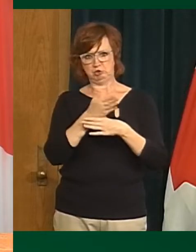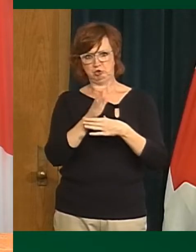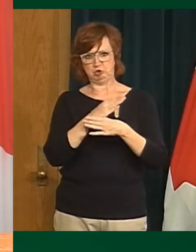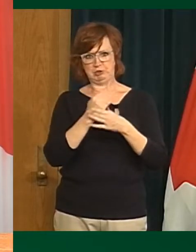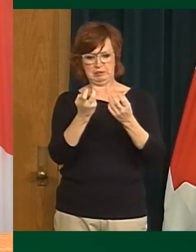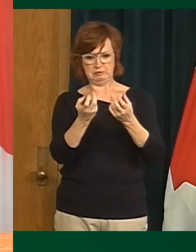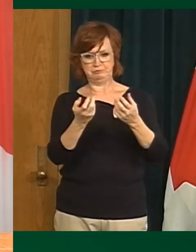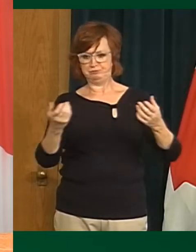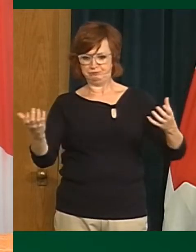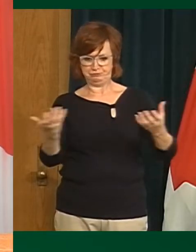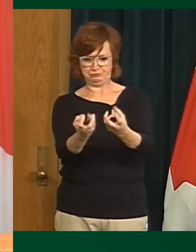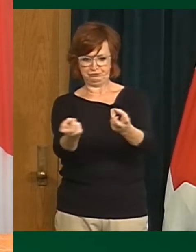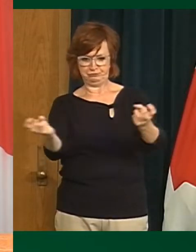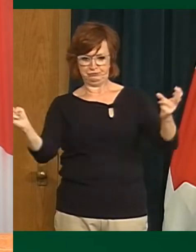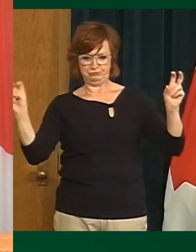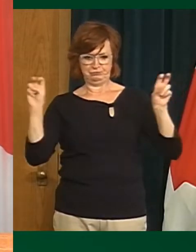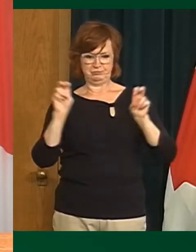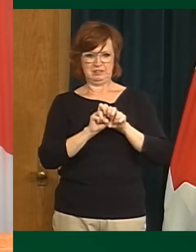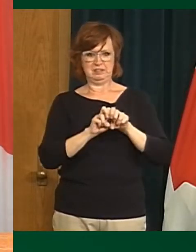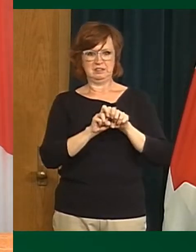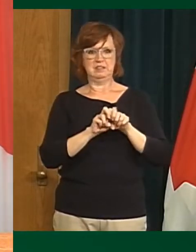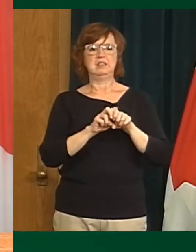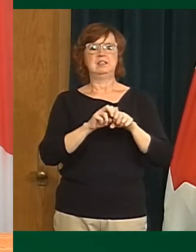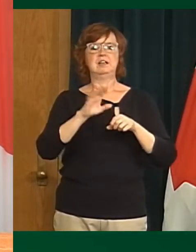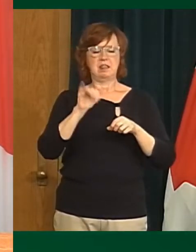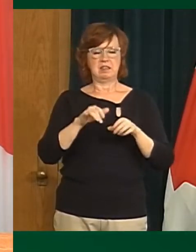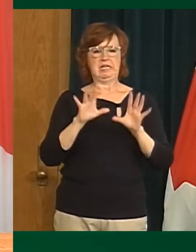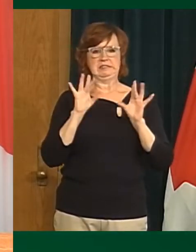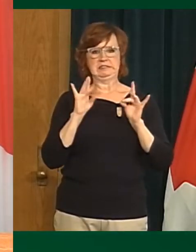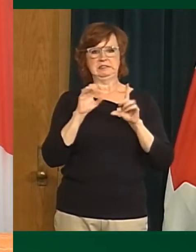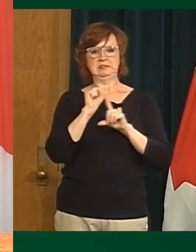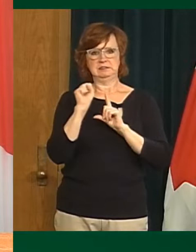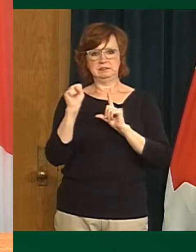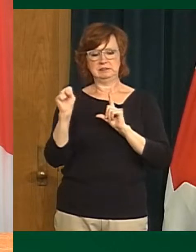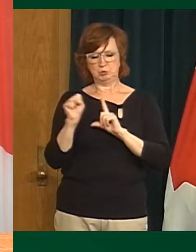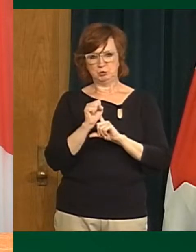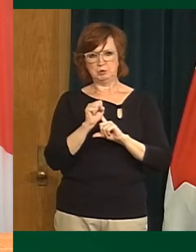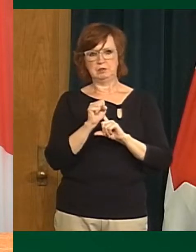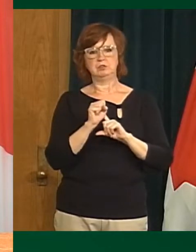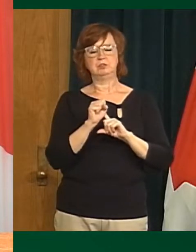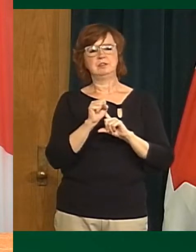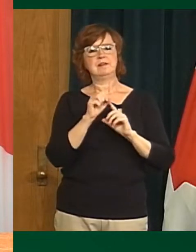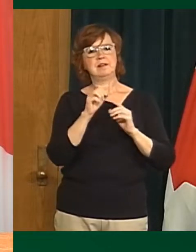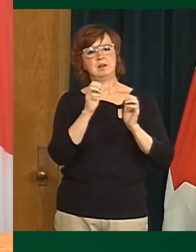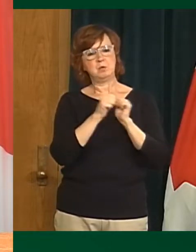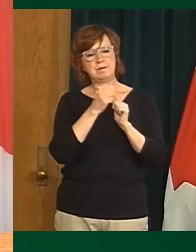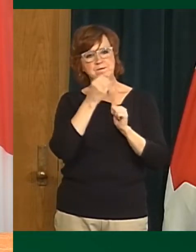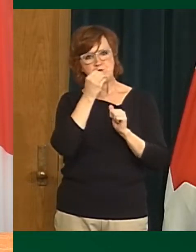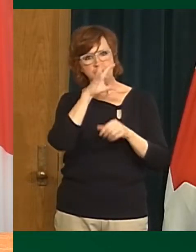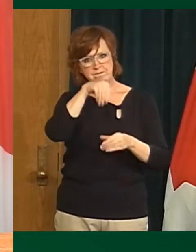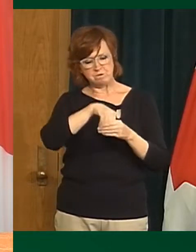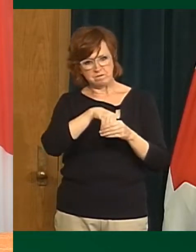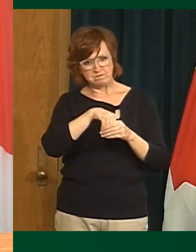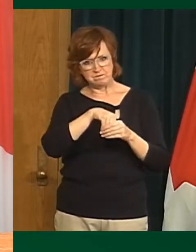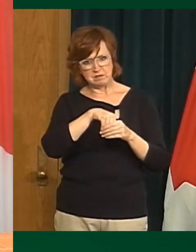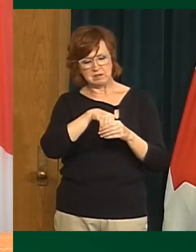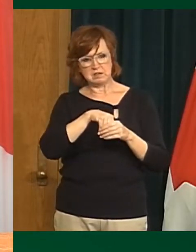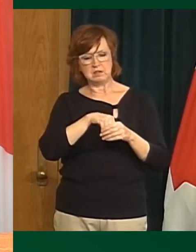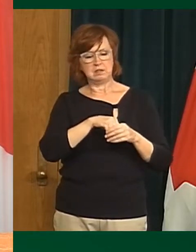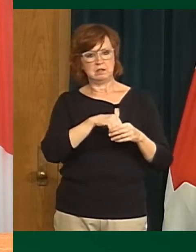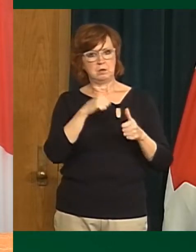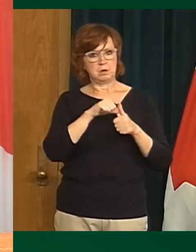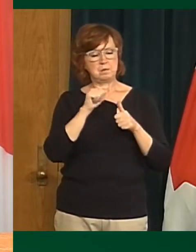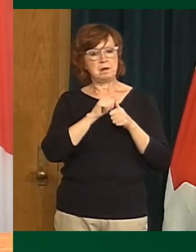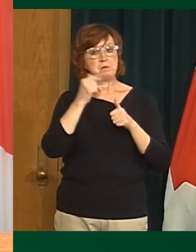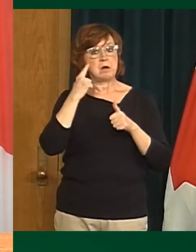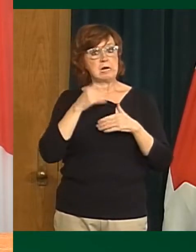reduced. And as we go forward to larger gathering sizes, which will be allowed, 15 for indoor, 32 for outdoor, we need to constantly be aware of